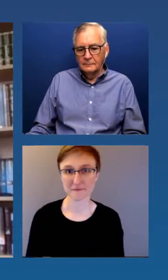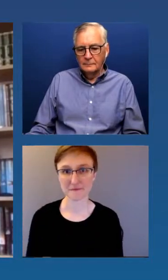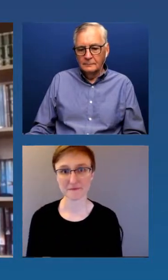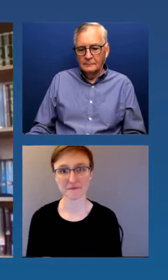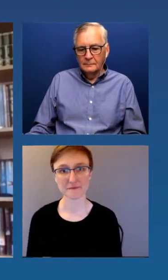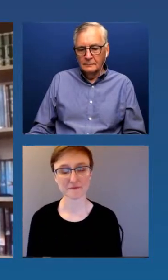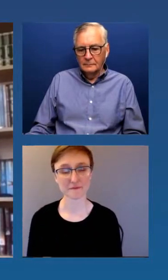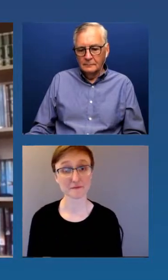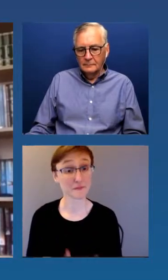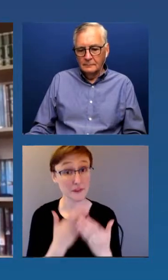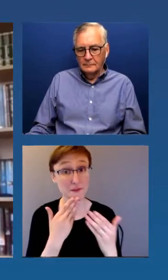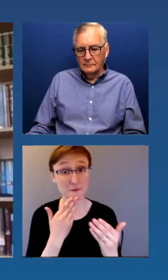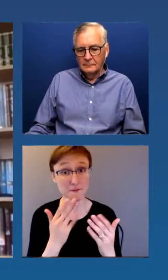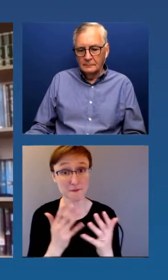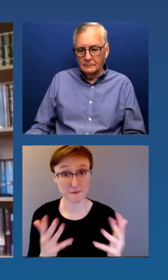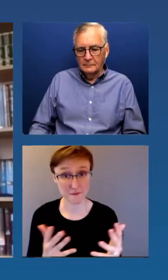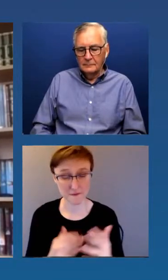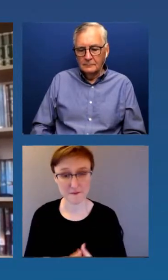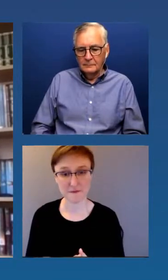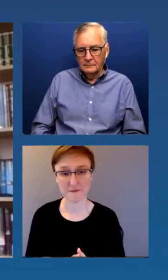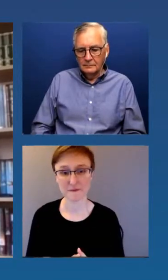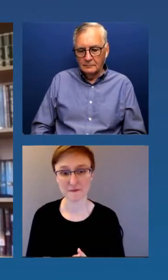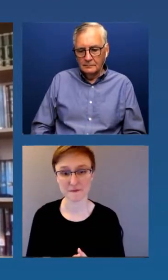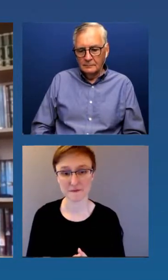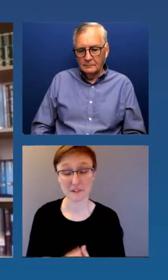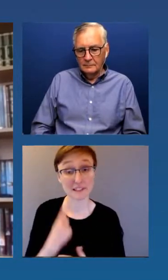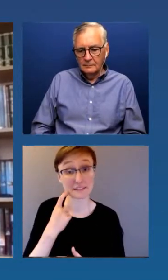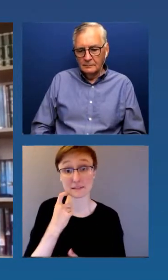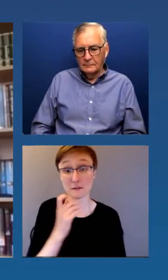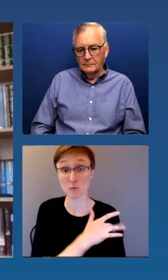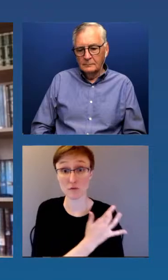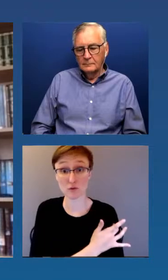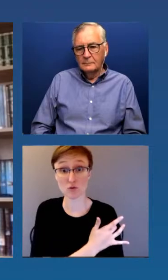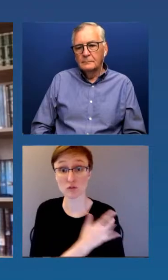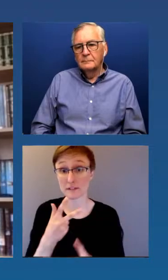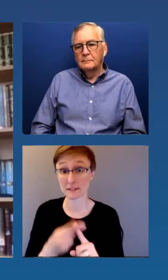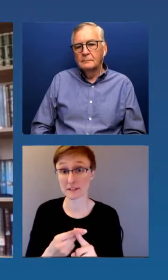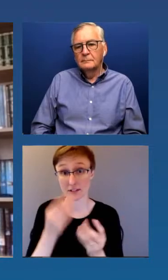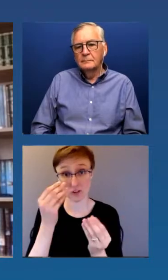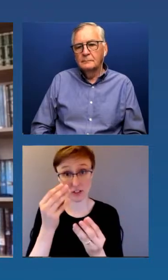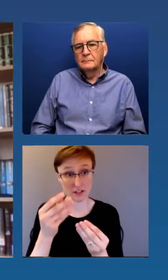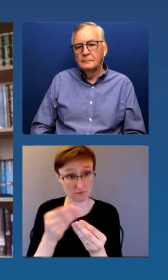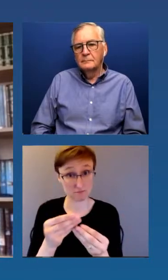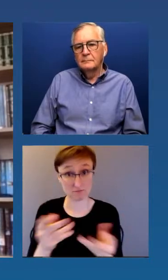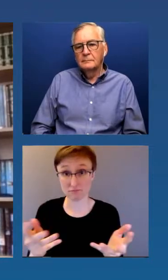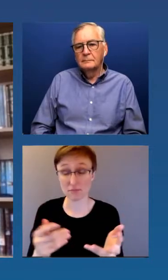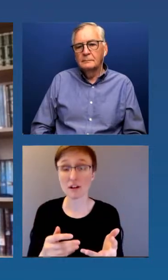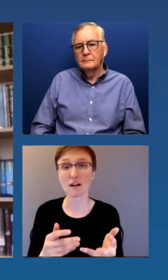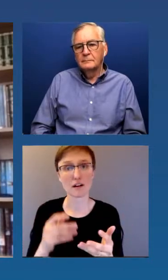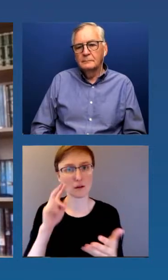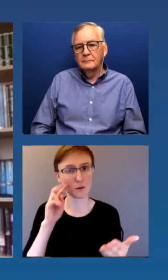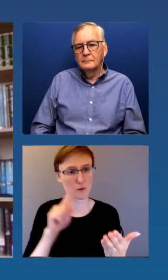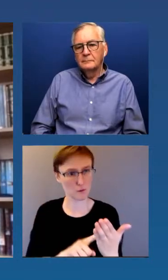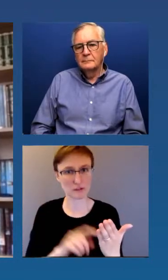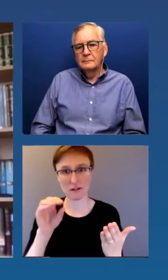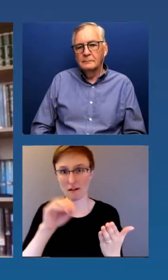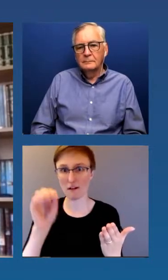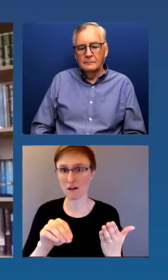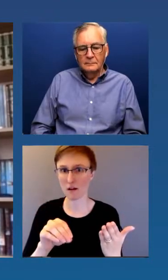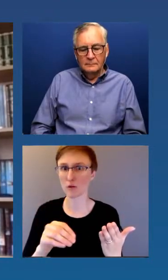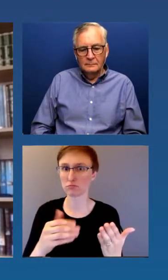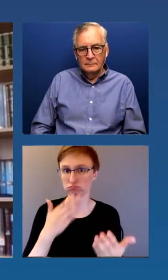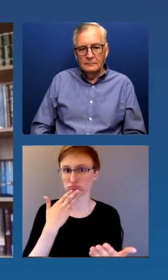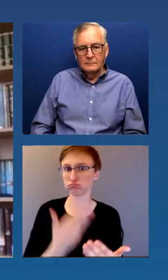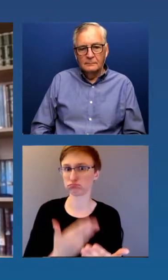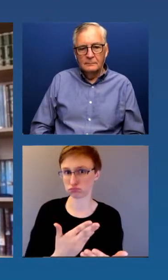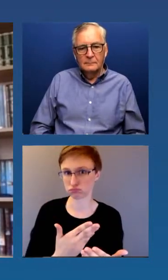Looking at the most recent provincial vaccination data, Ottawa has done pretty well in comparison to a lot of other public health